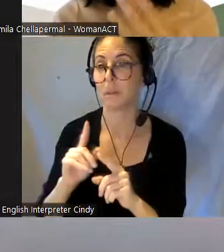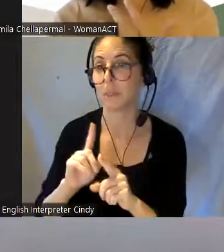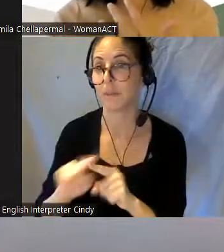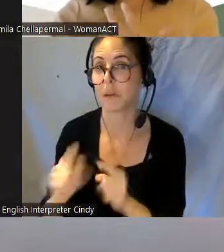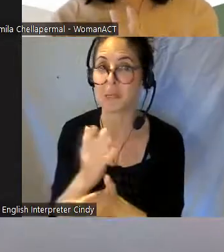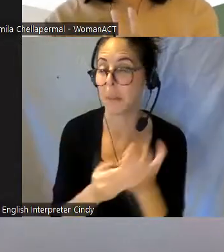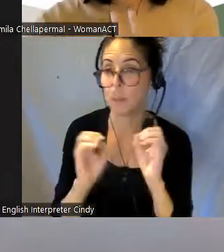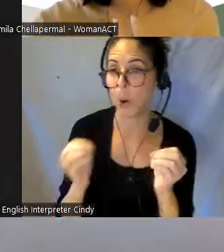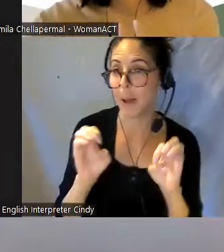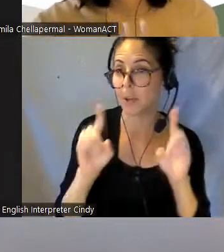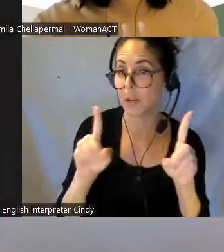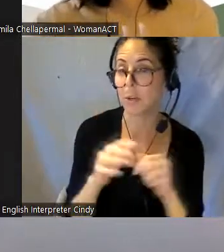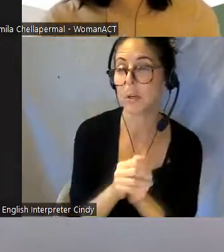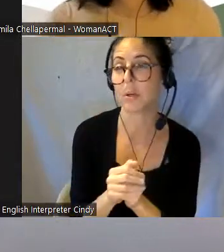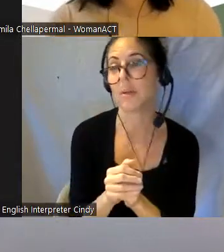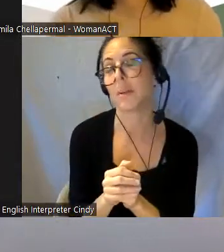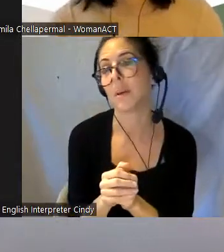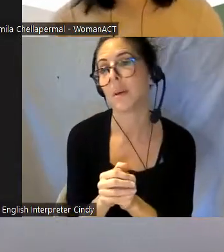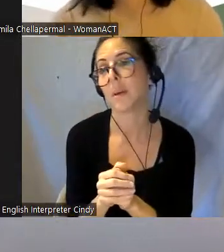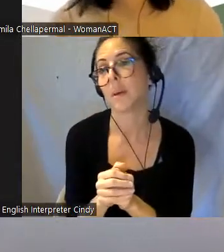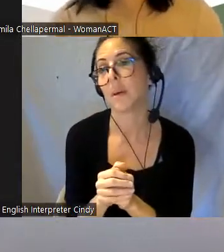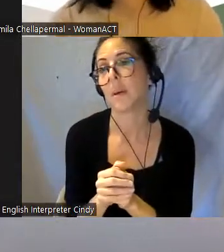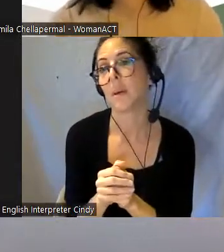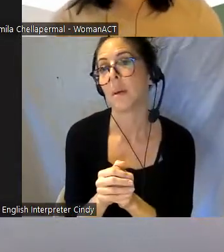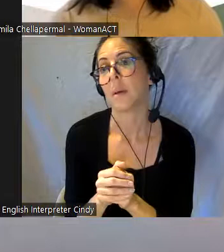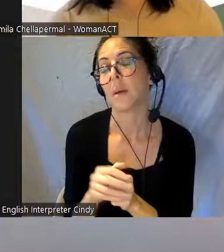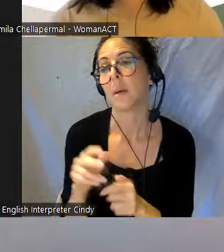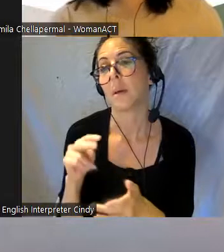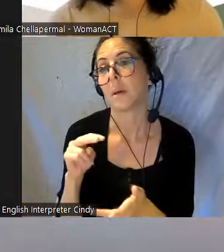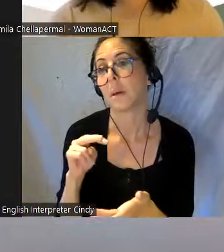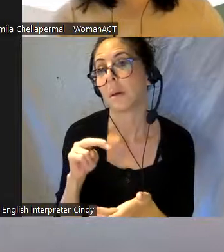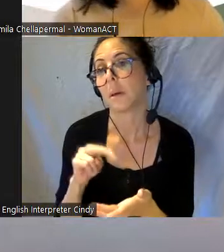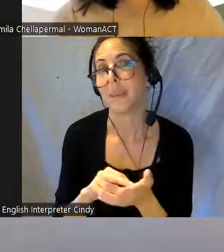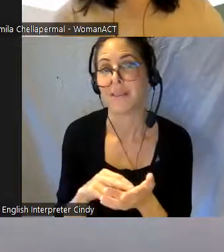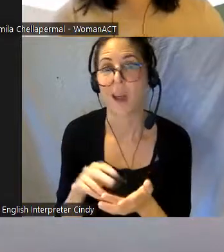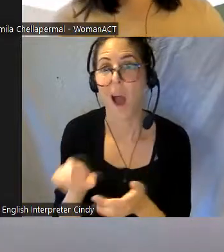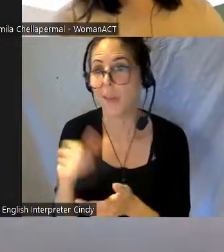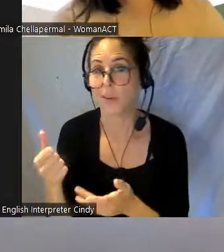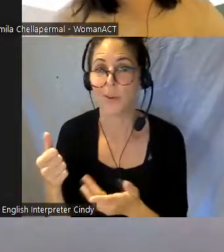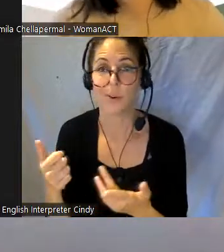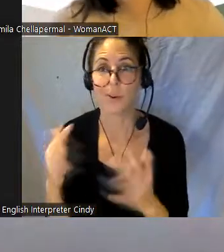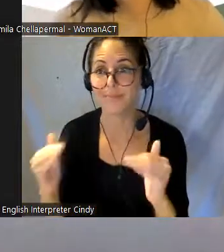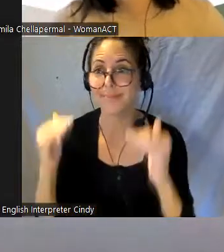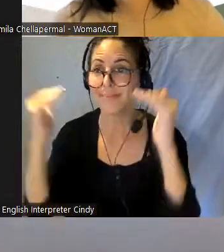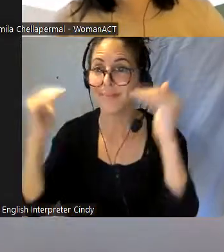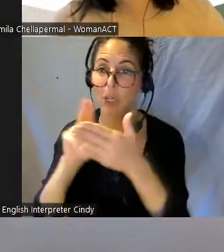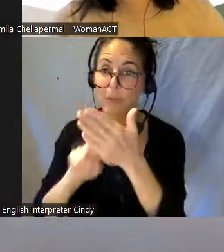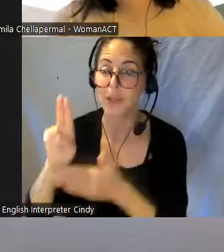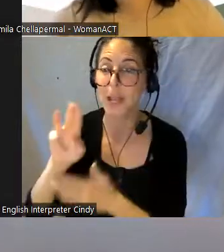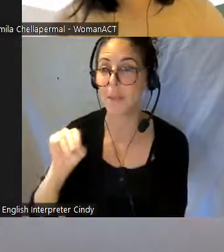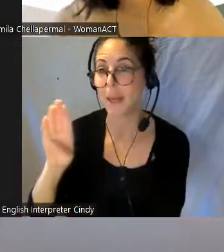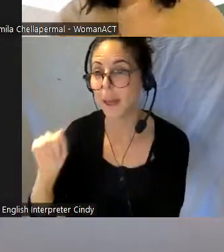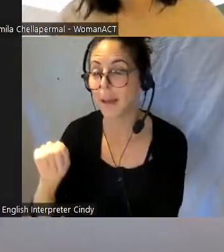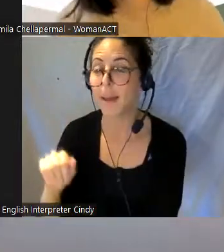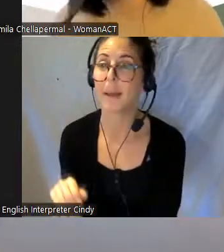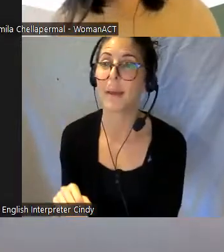educated and relied on haven't worked or hadn't gotten an education. Others who had an MBA and had